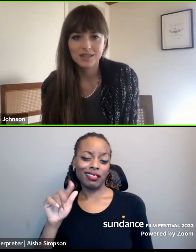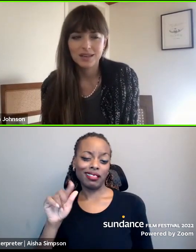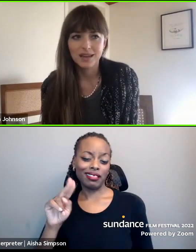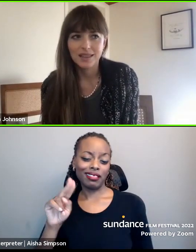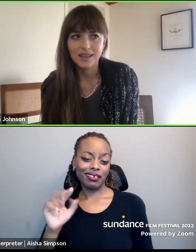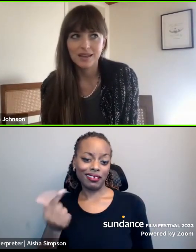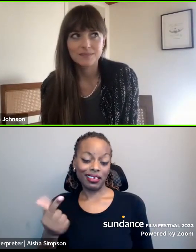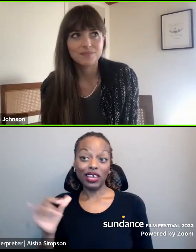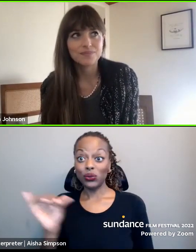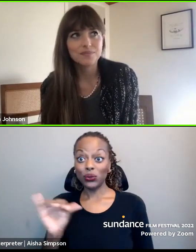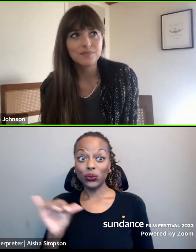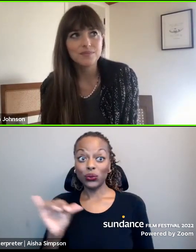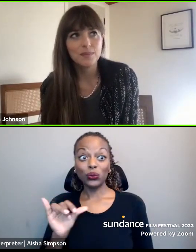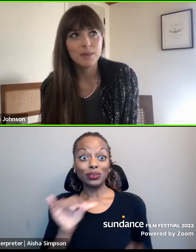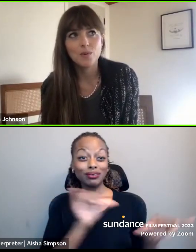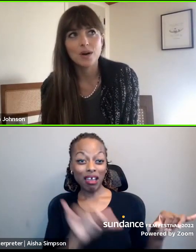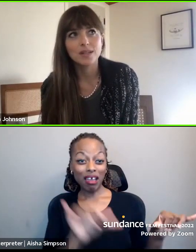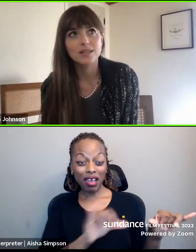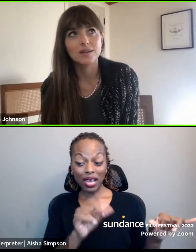watch. I think